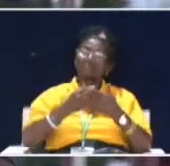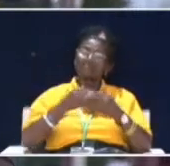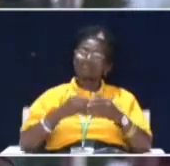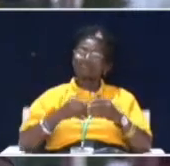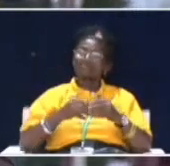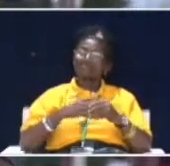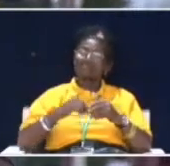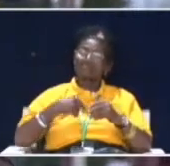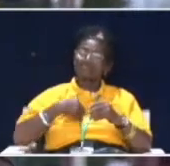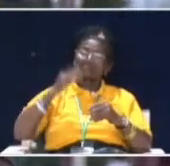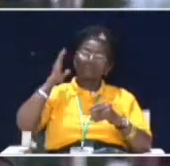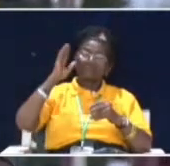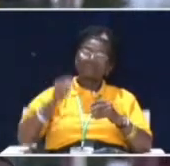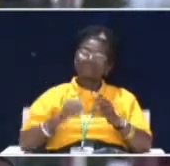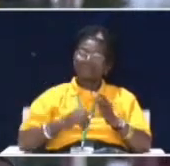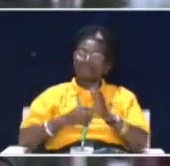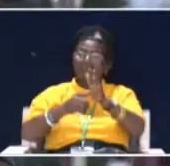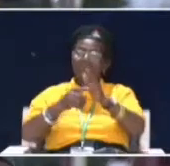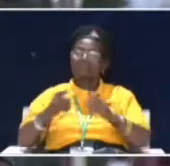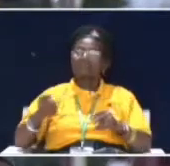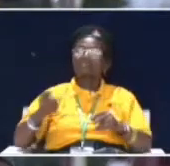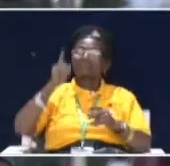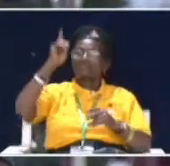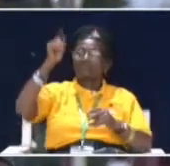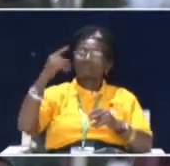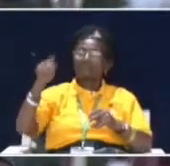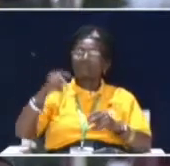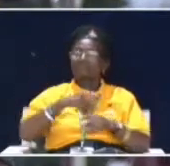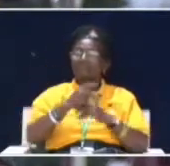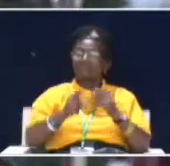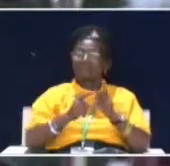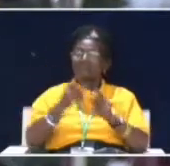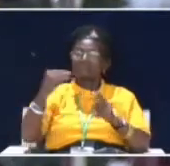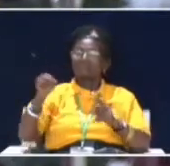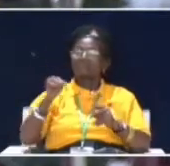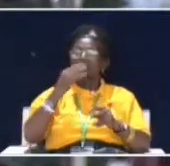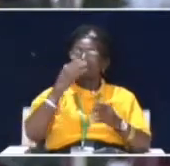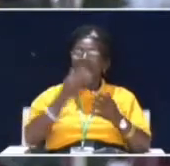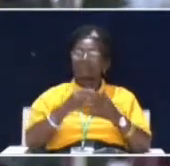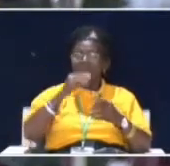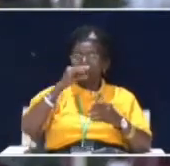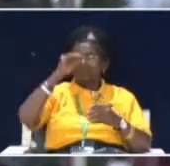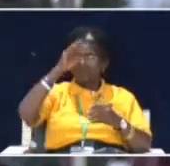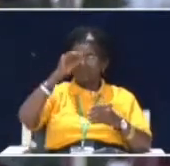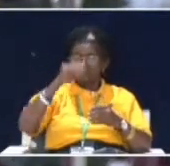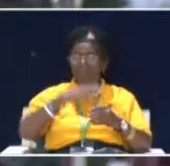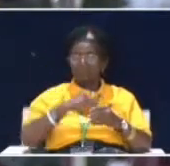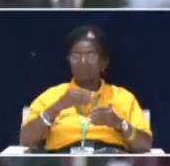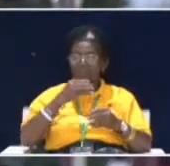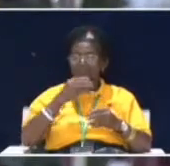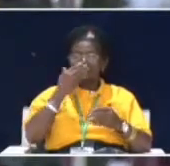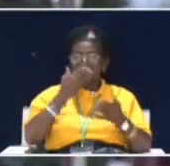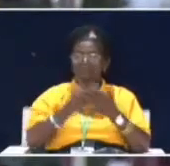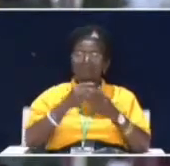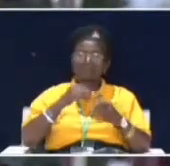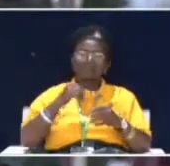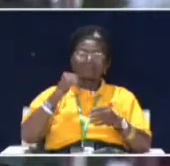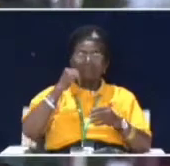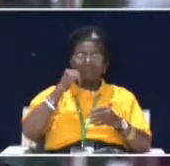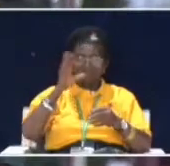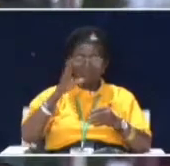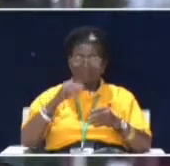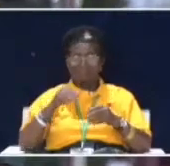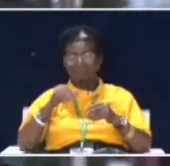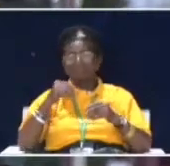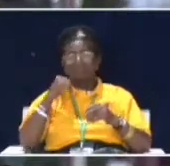And I will show you the kind of good boy, good girl I can be. Masi fi han gege omo daada iru eniyan ti mo